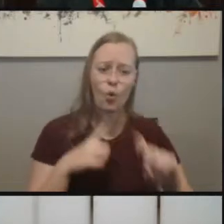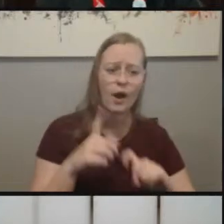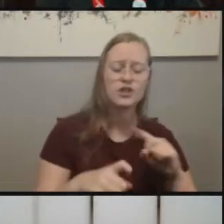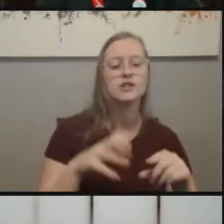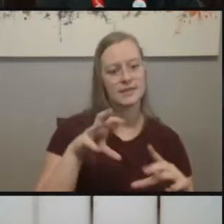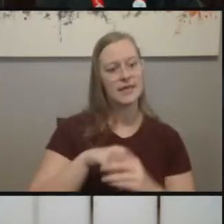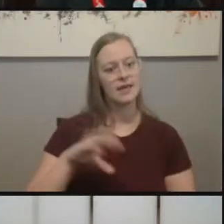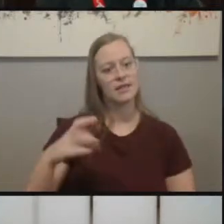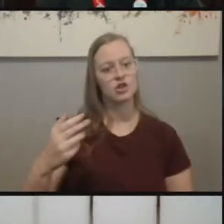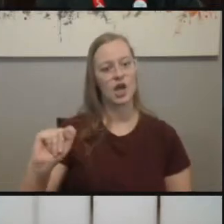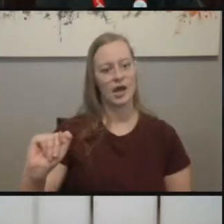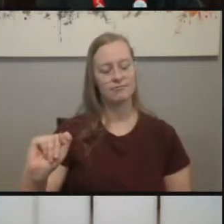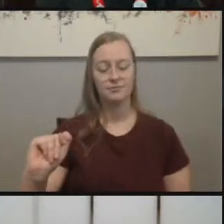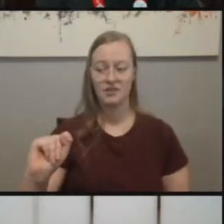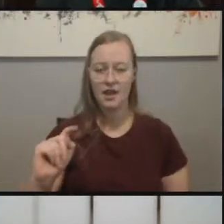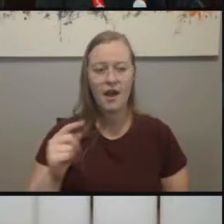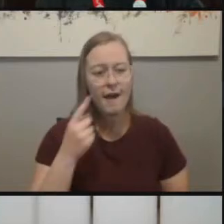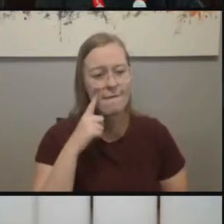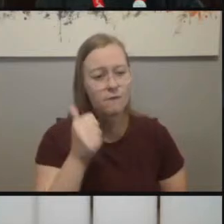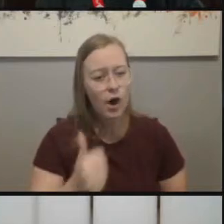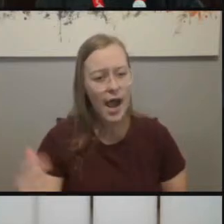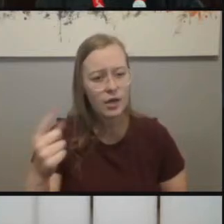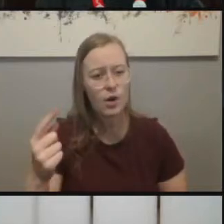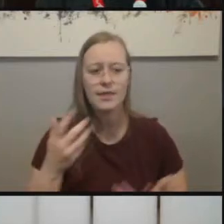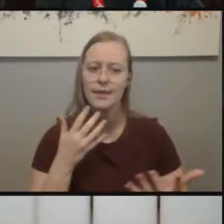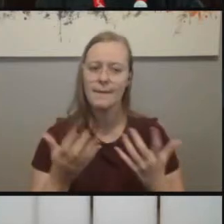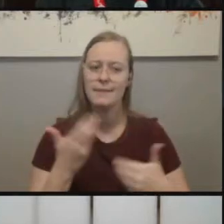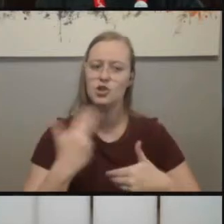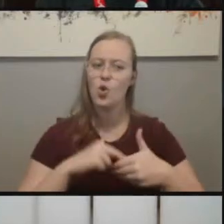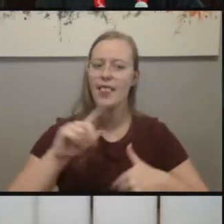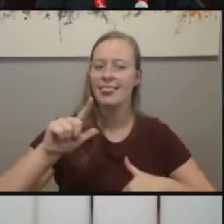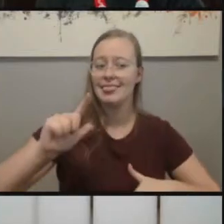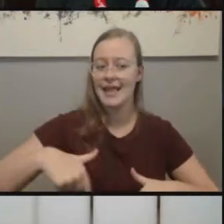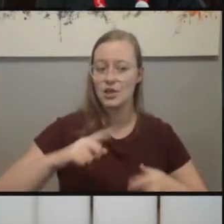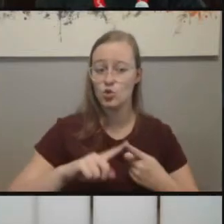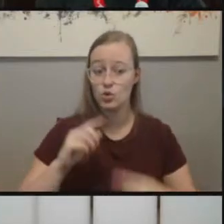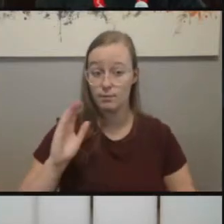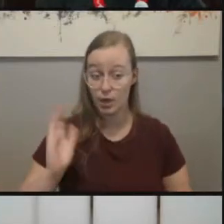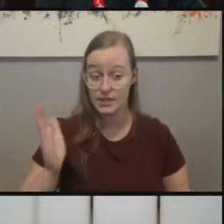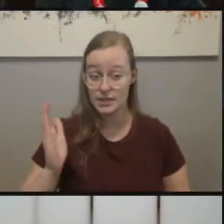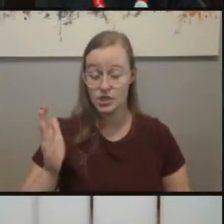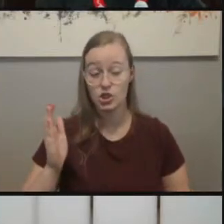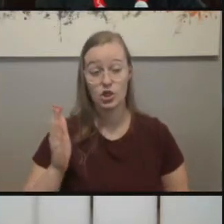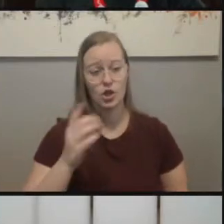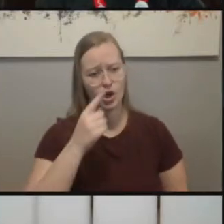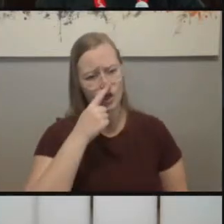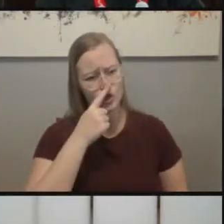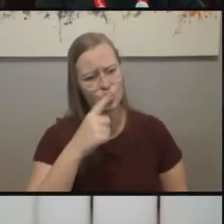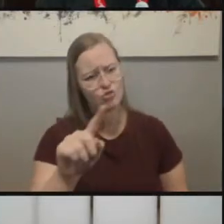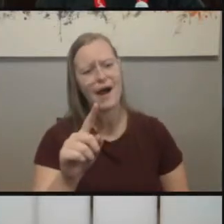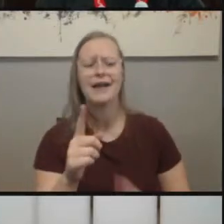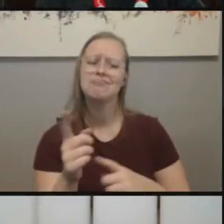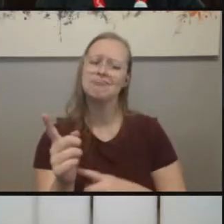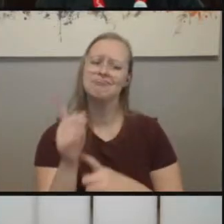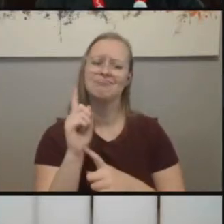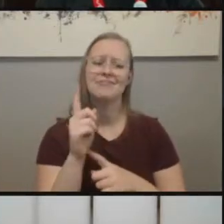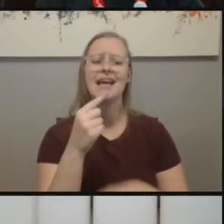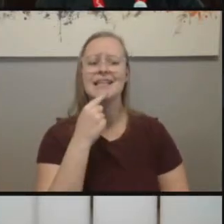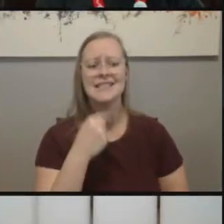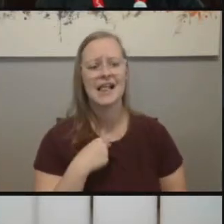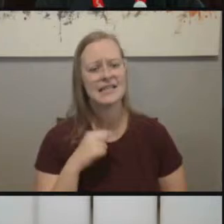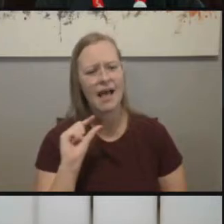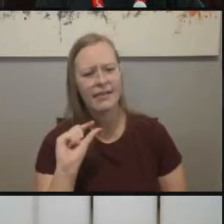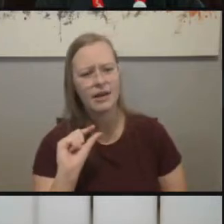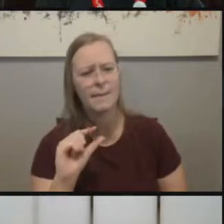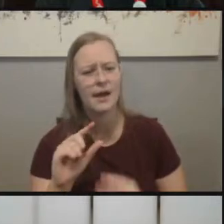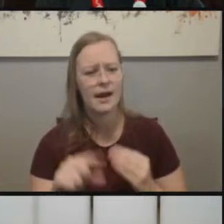that, for anyone that might have joined late to the presentation, would you mind taking a moment to tell us a little bit